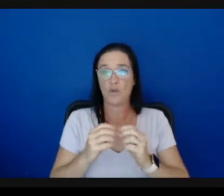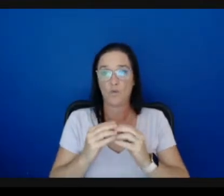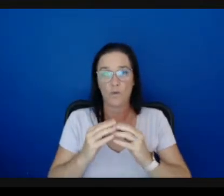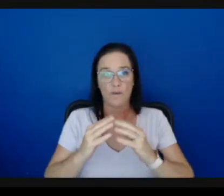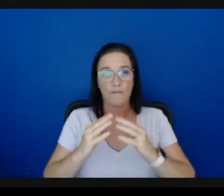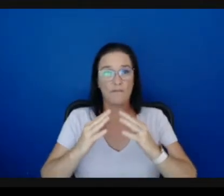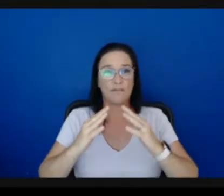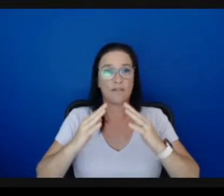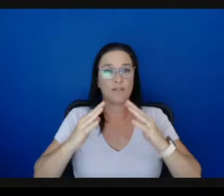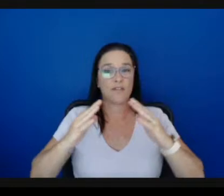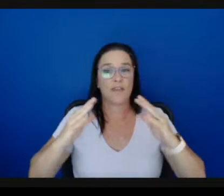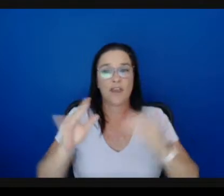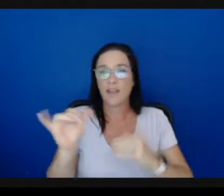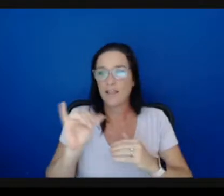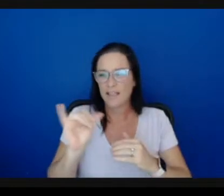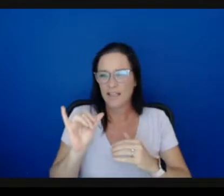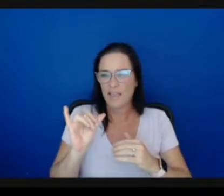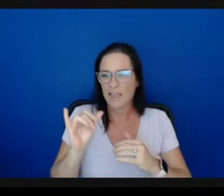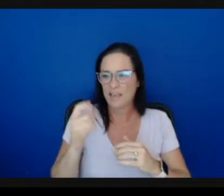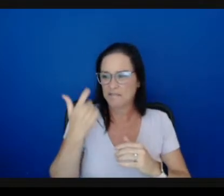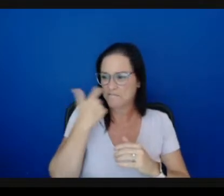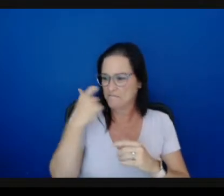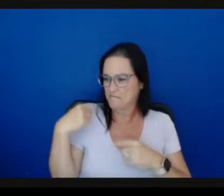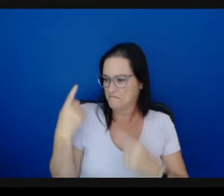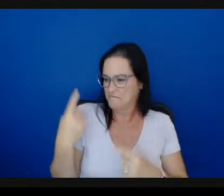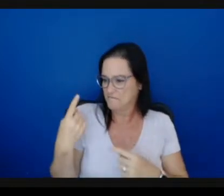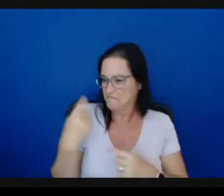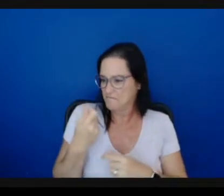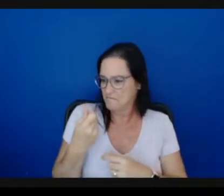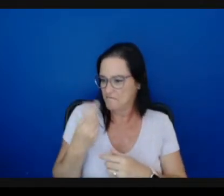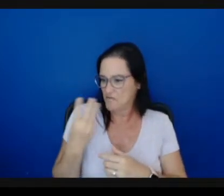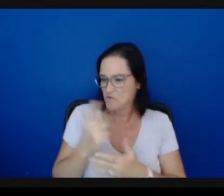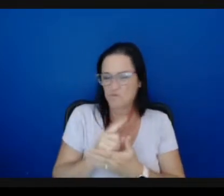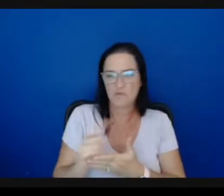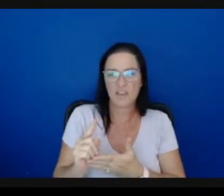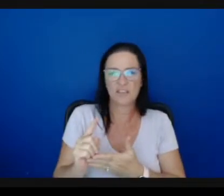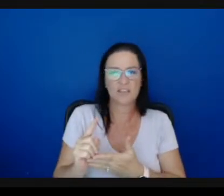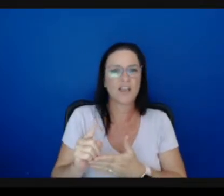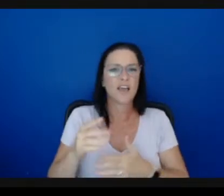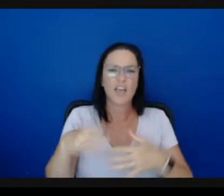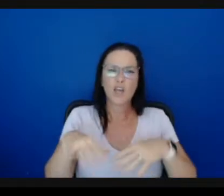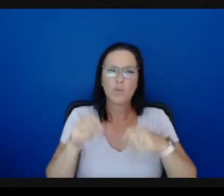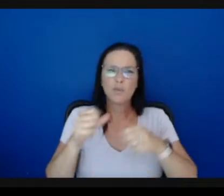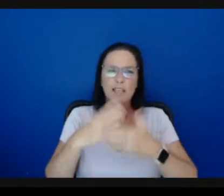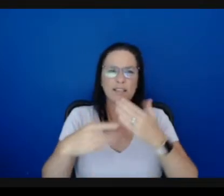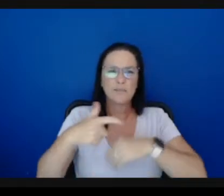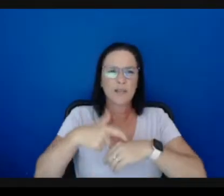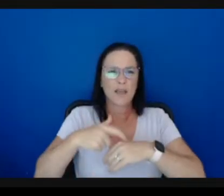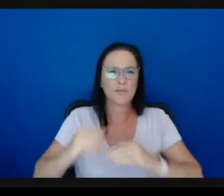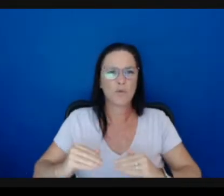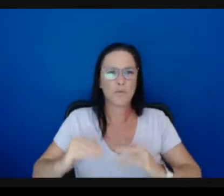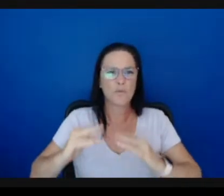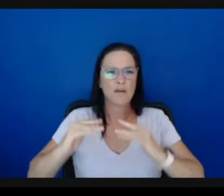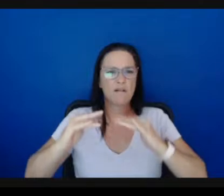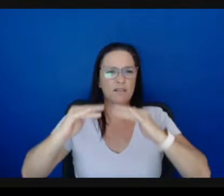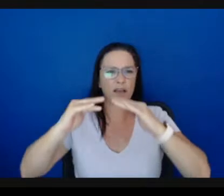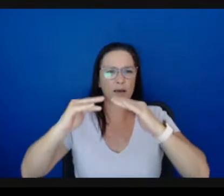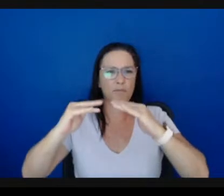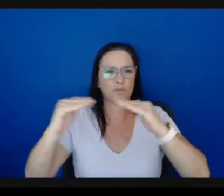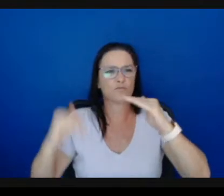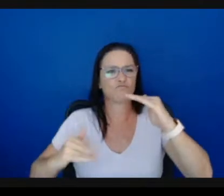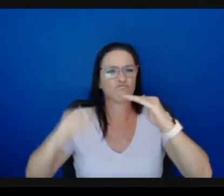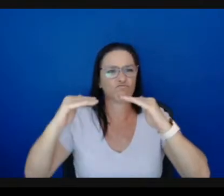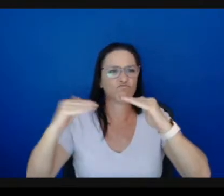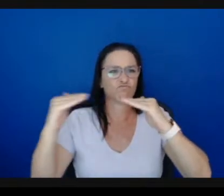couple weeks, it'll still take some time to rebuild to that level of pressure. There's quite a lot of work to recover